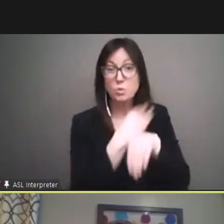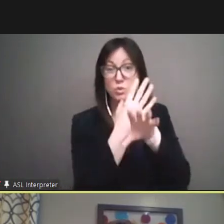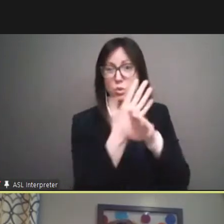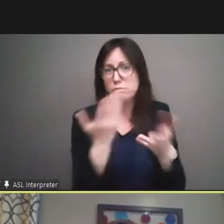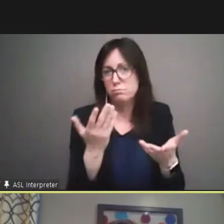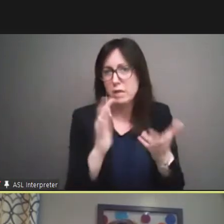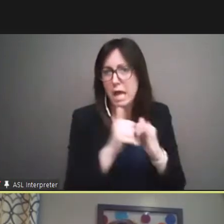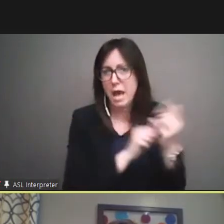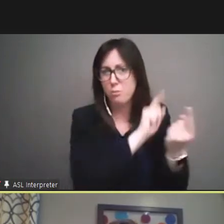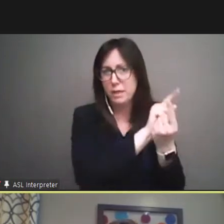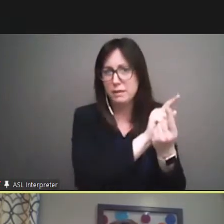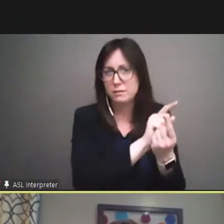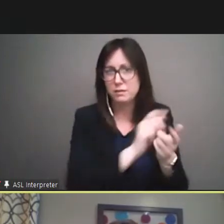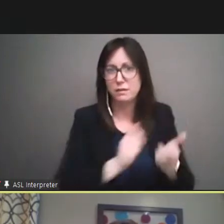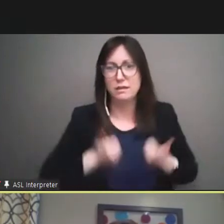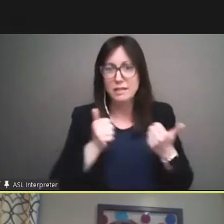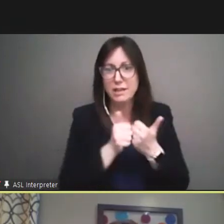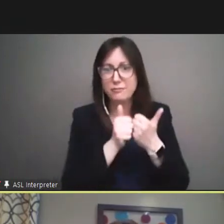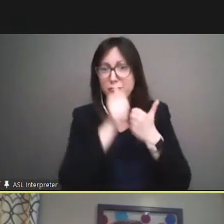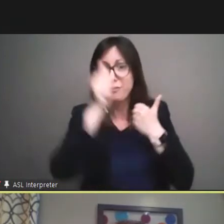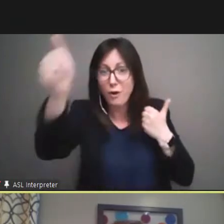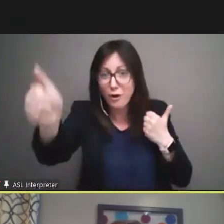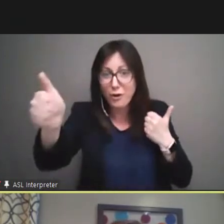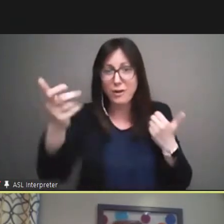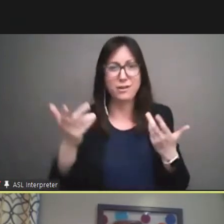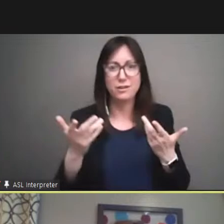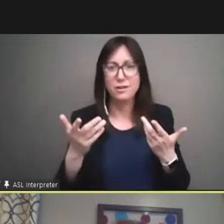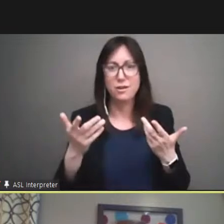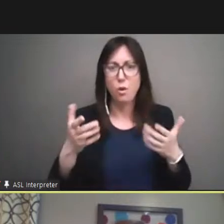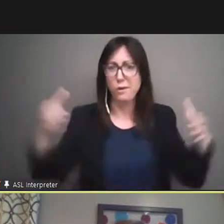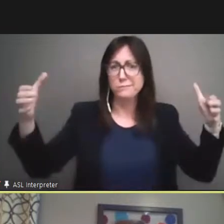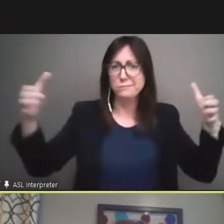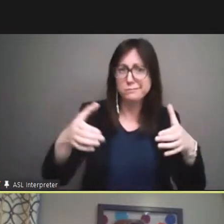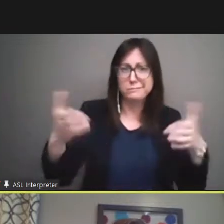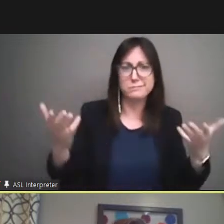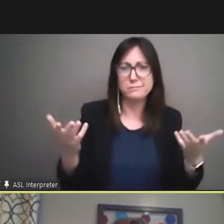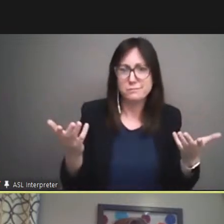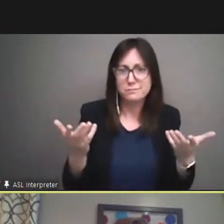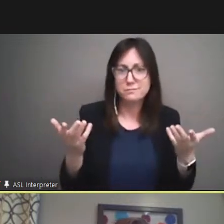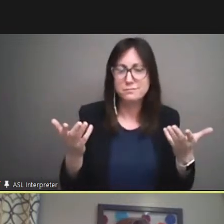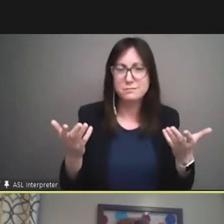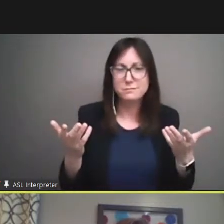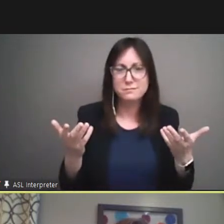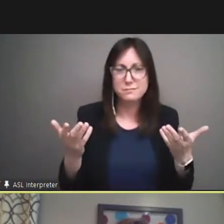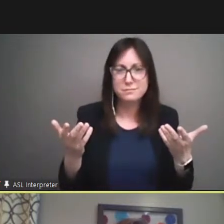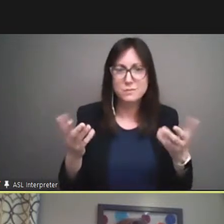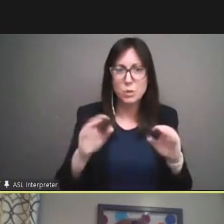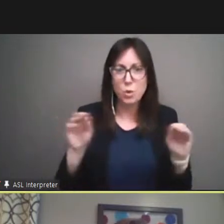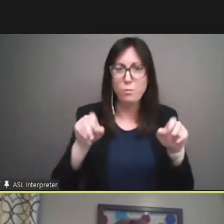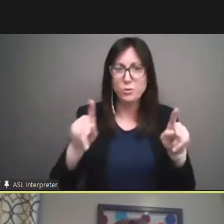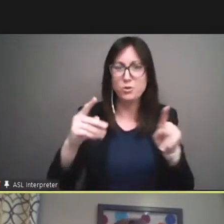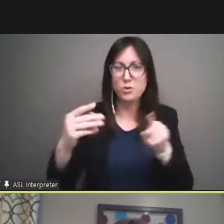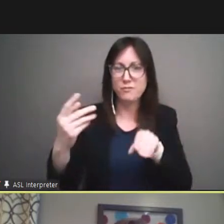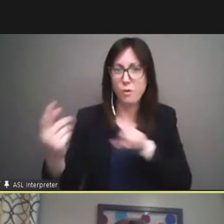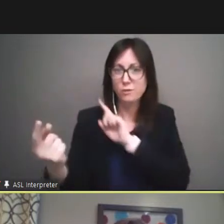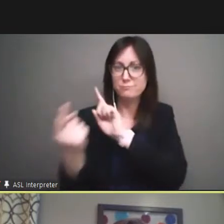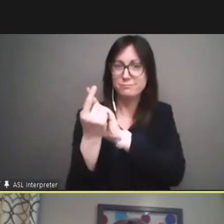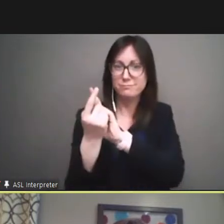away or it just wasn't going to be suitable, just wasn't going to work out for whatever reason. I think